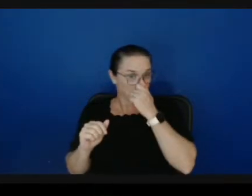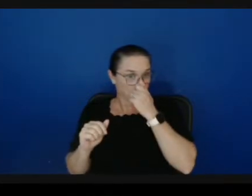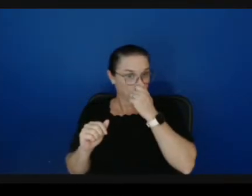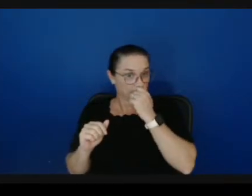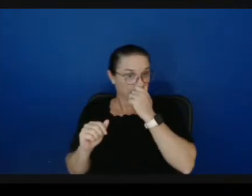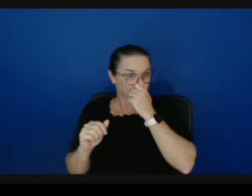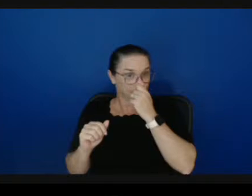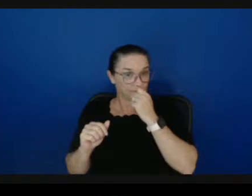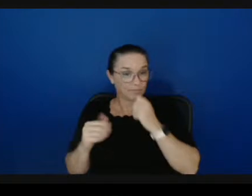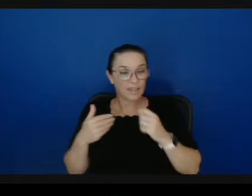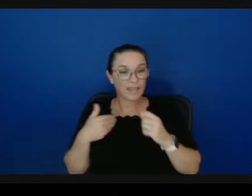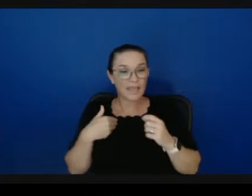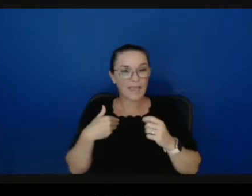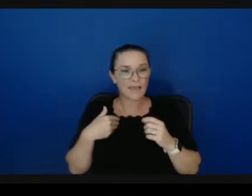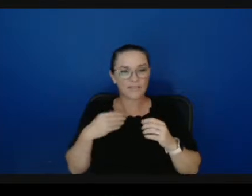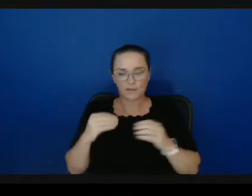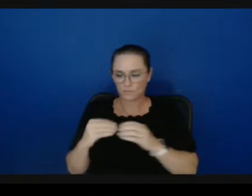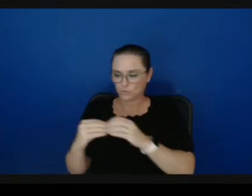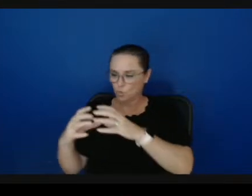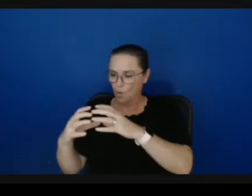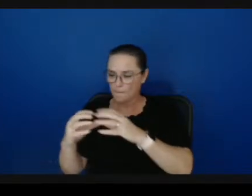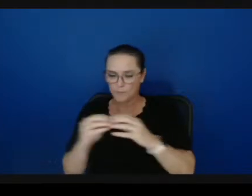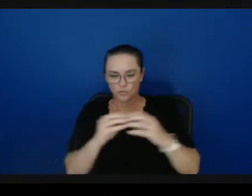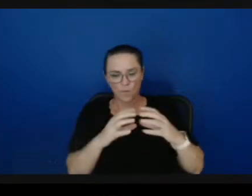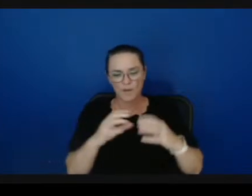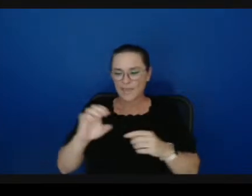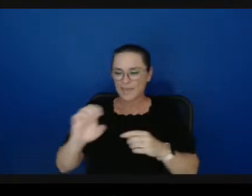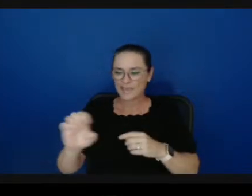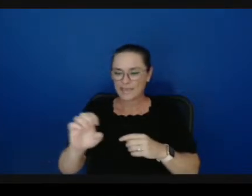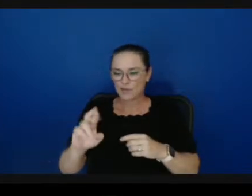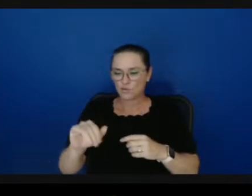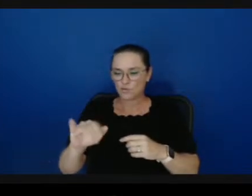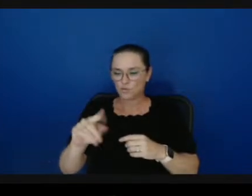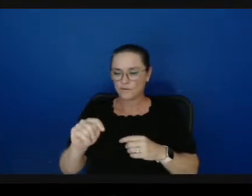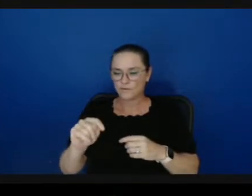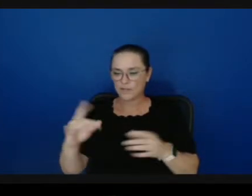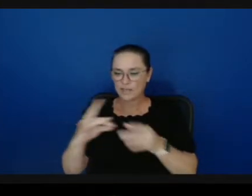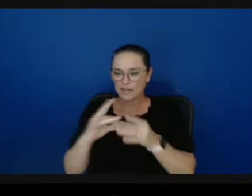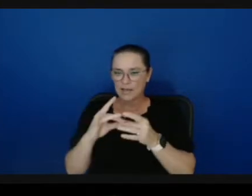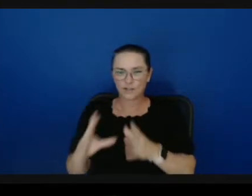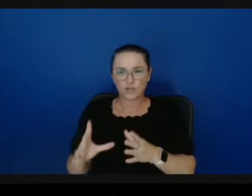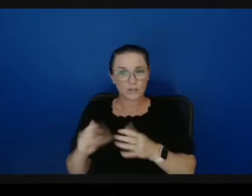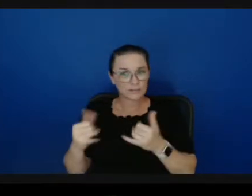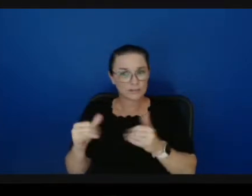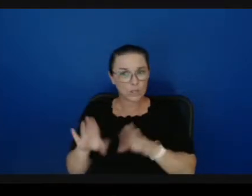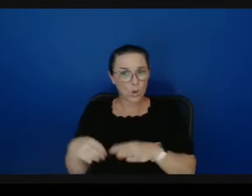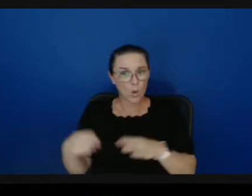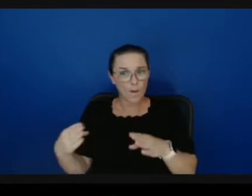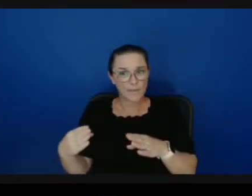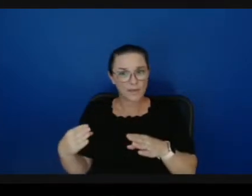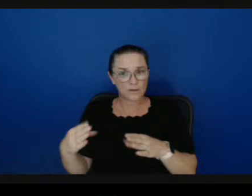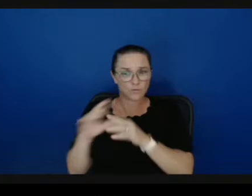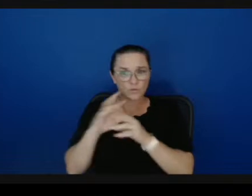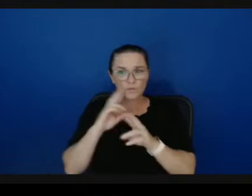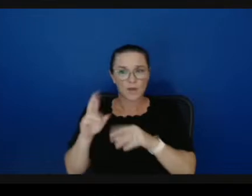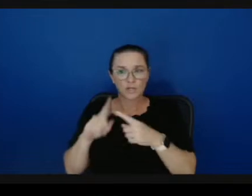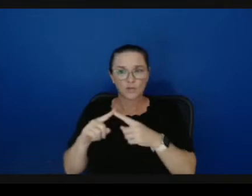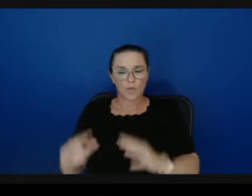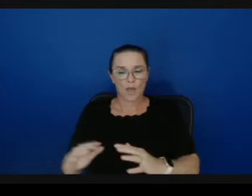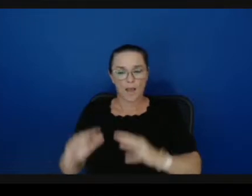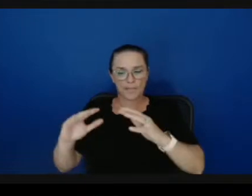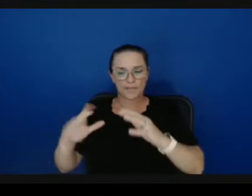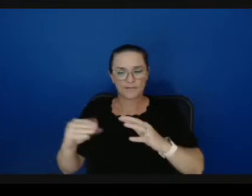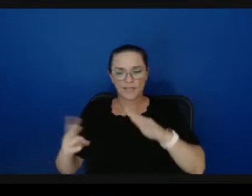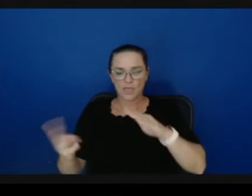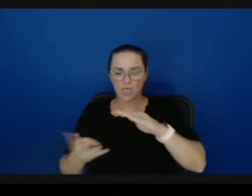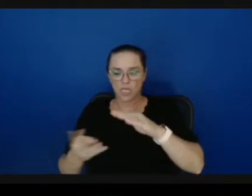Rift connector. My understanding would suggest that the connector is still open and responding to the uplift and the magma storage there. Any